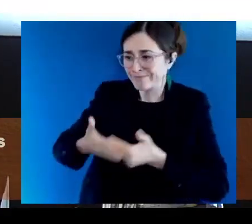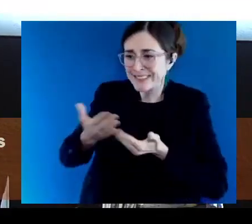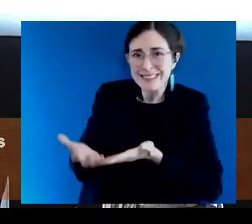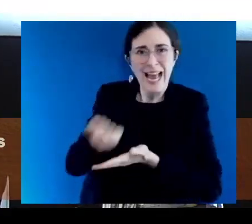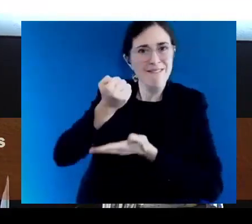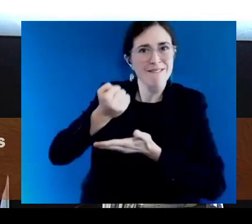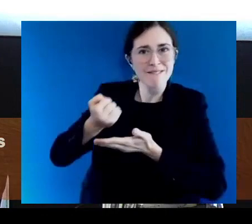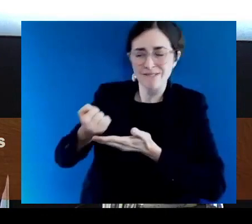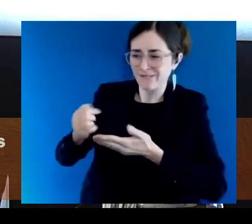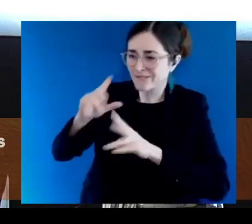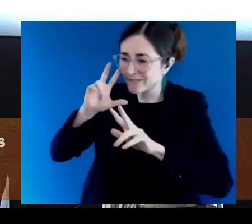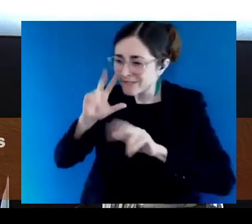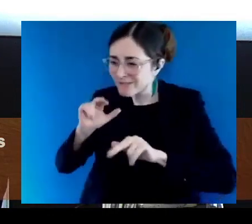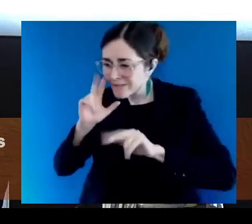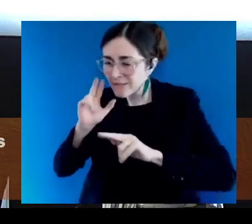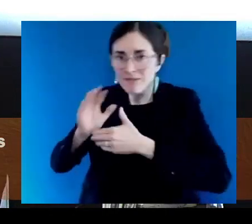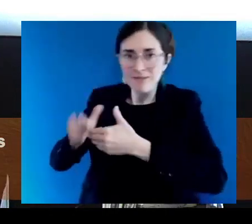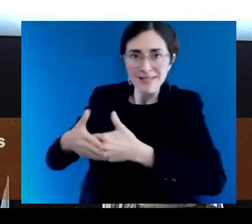has been